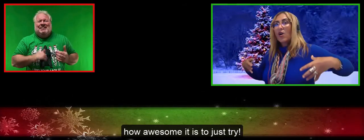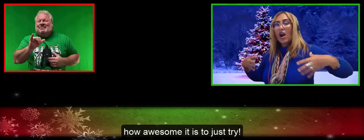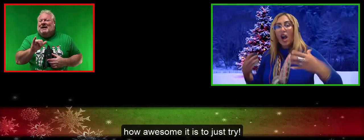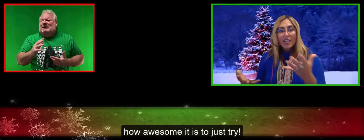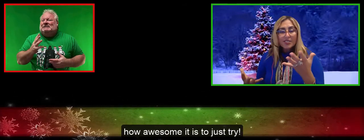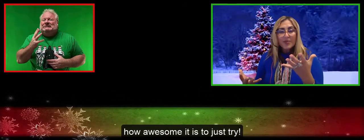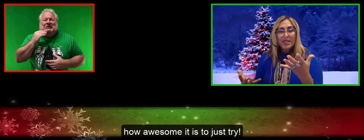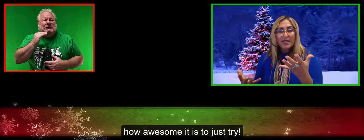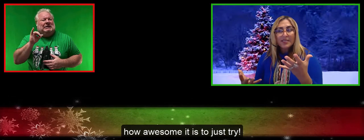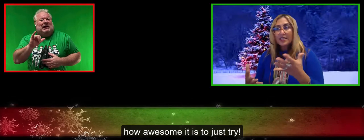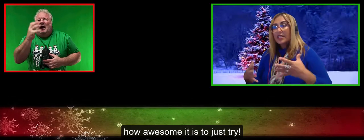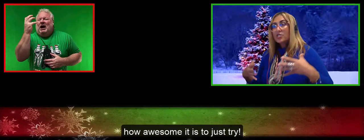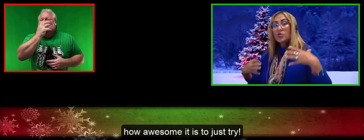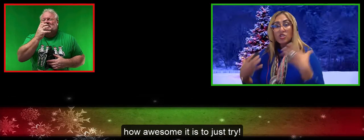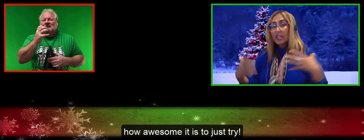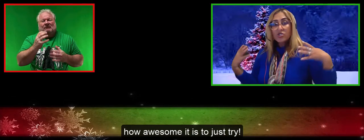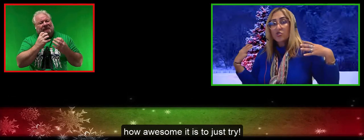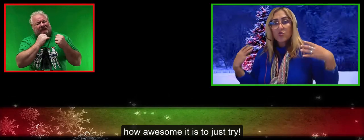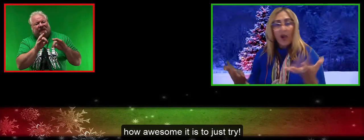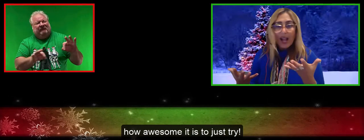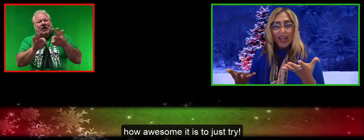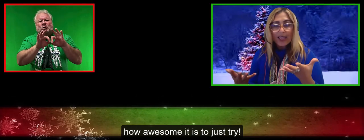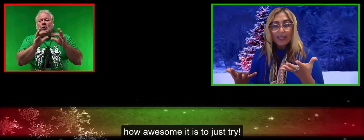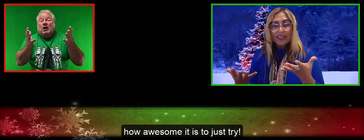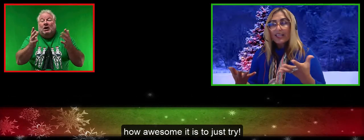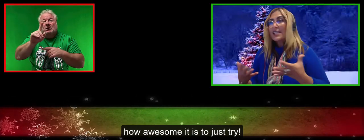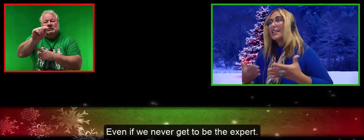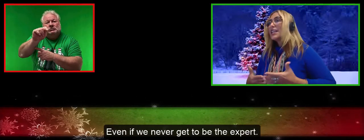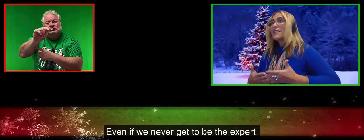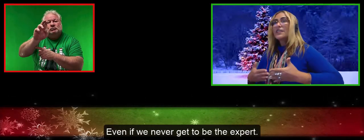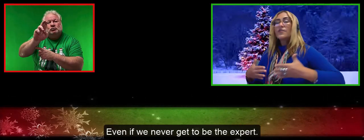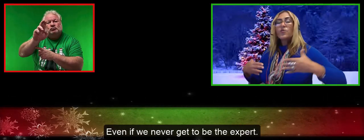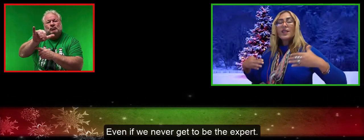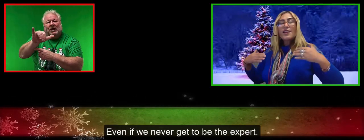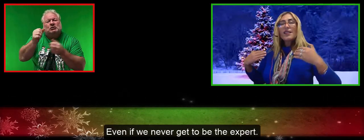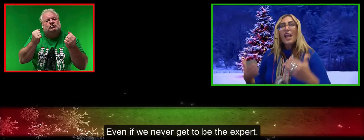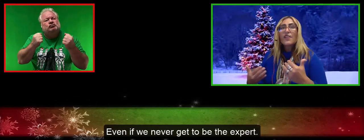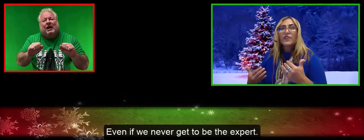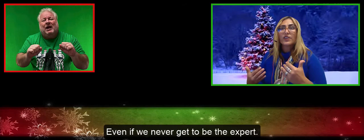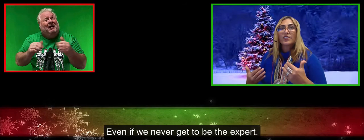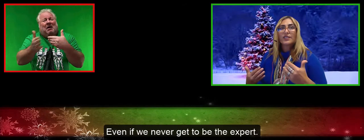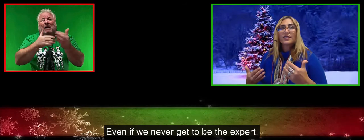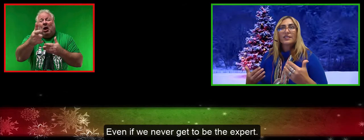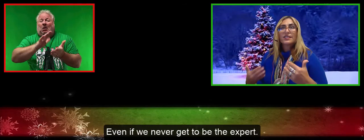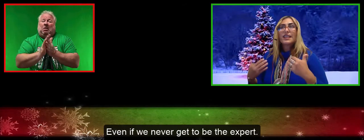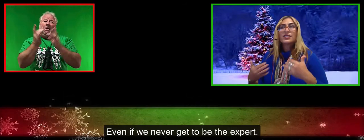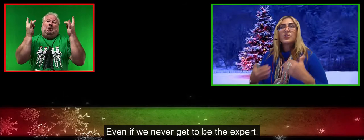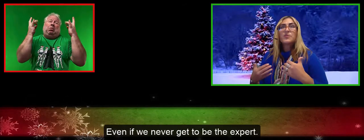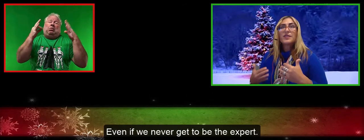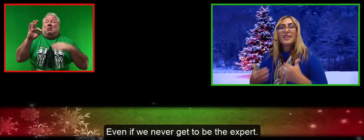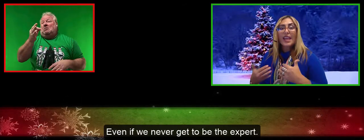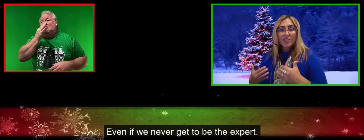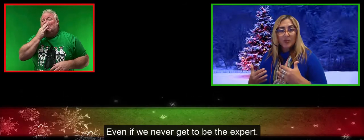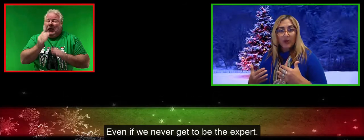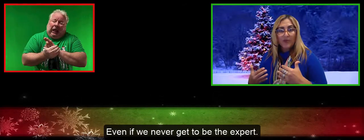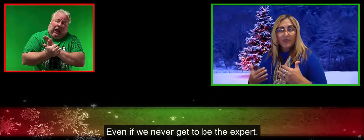how awesome it is to just try, even if we never get to be